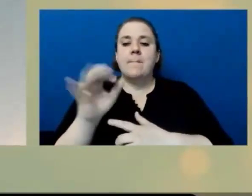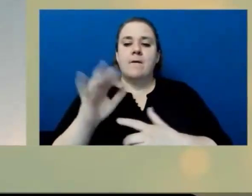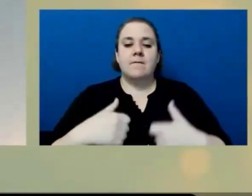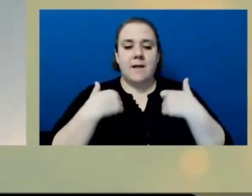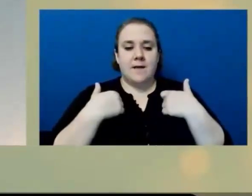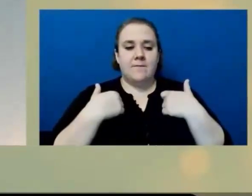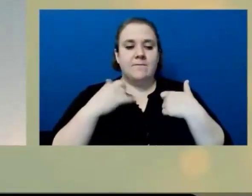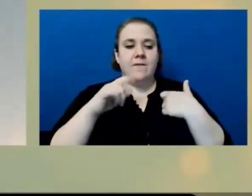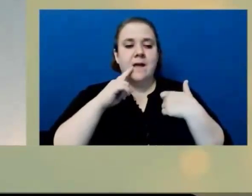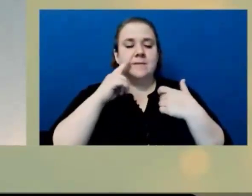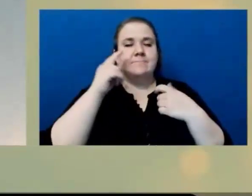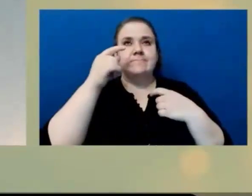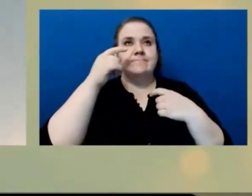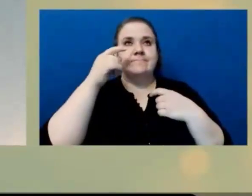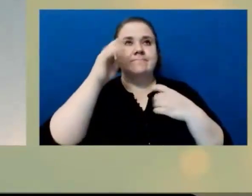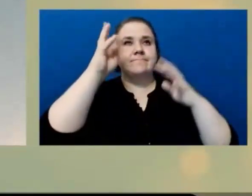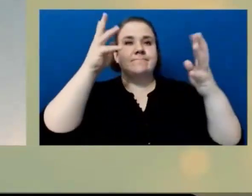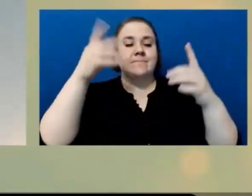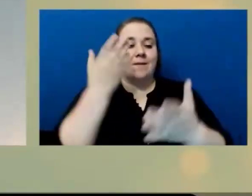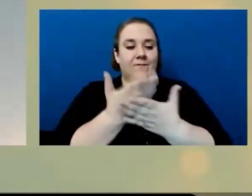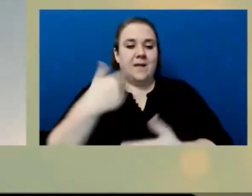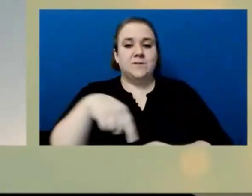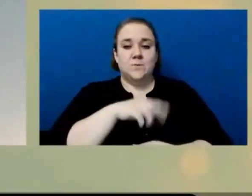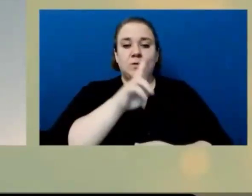let's let our interconnected webs interconnect"?